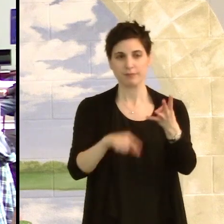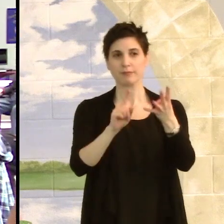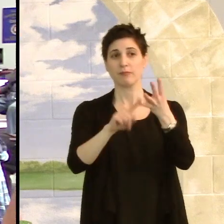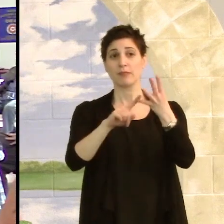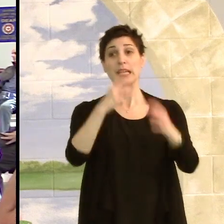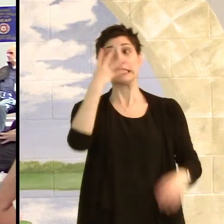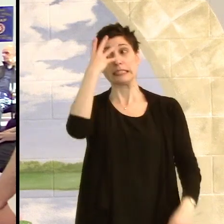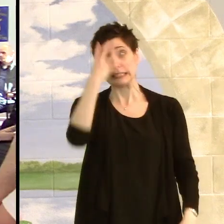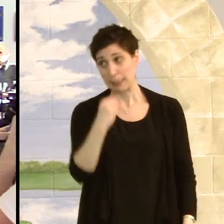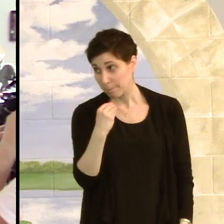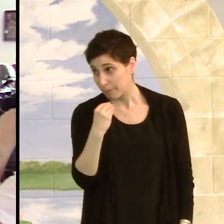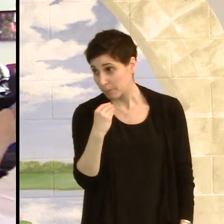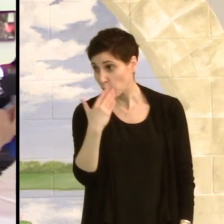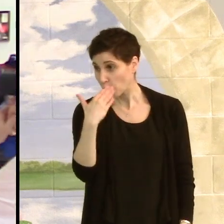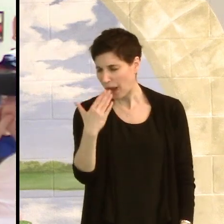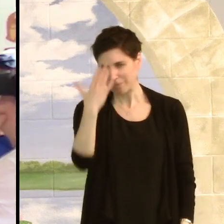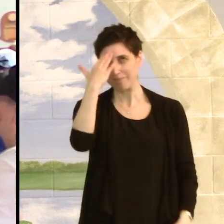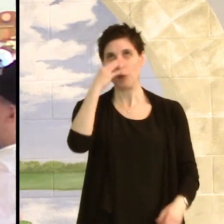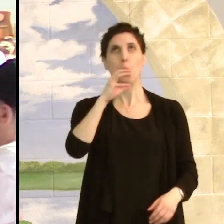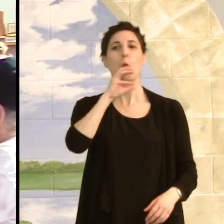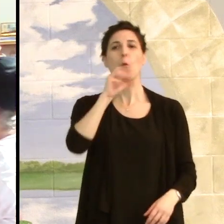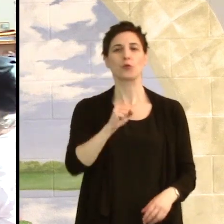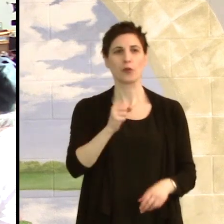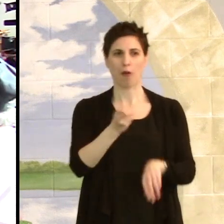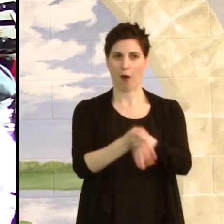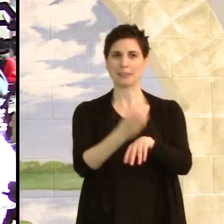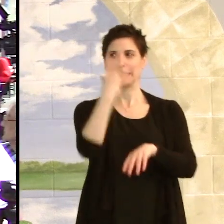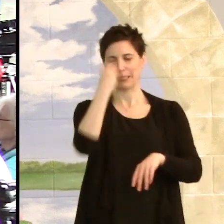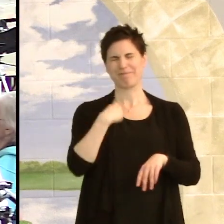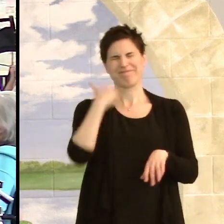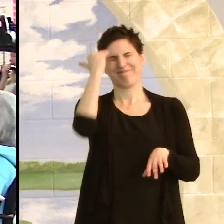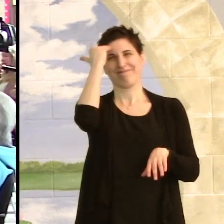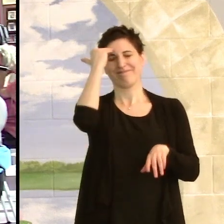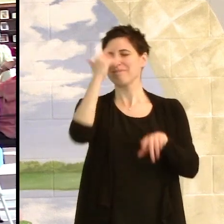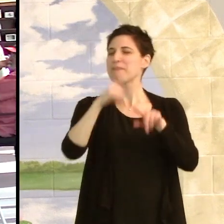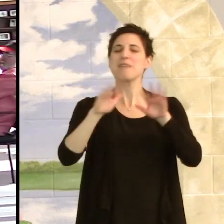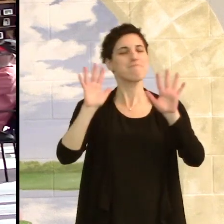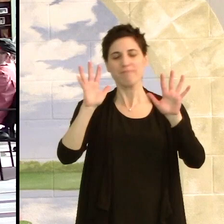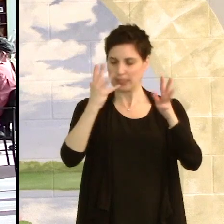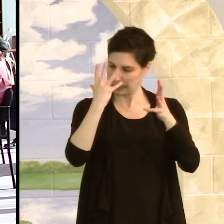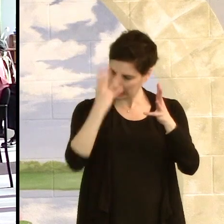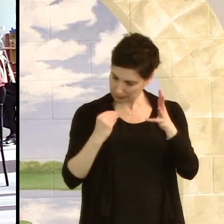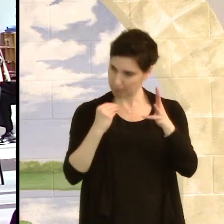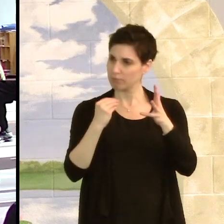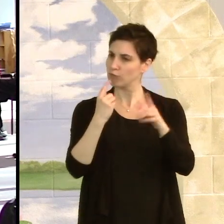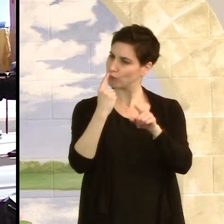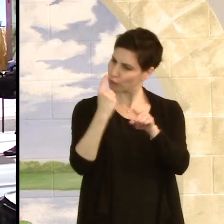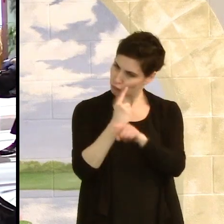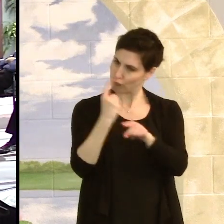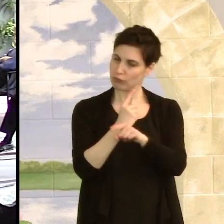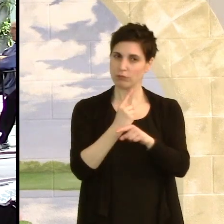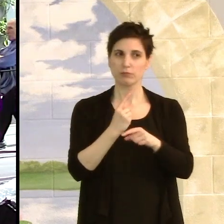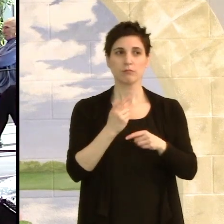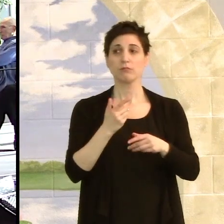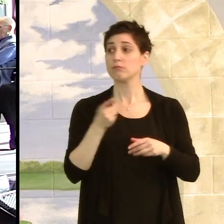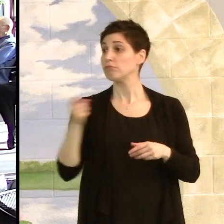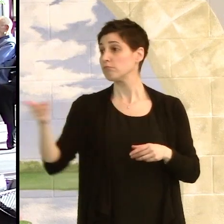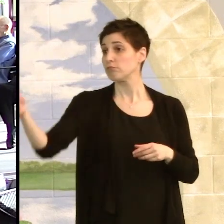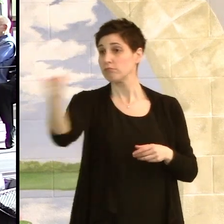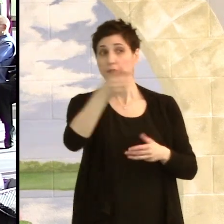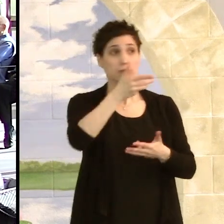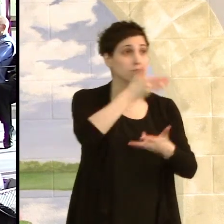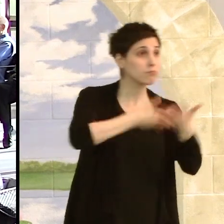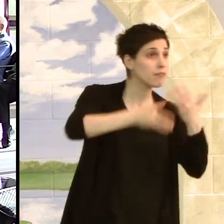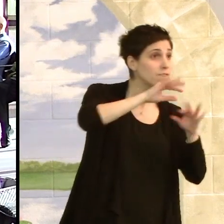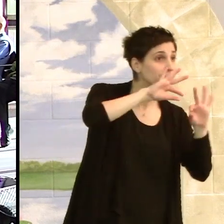know can be difficult as we get older. Spend time with loved ones and friends.